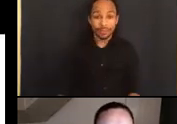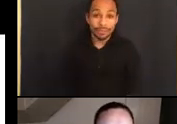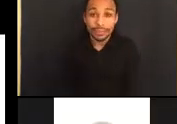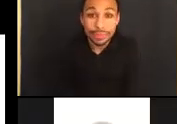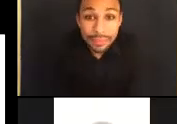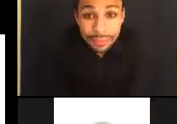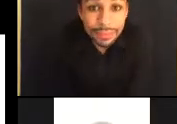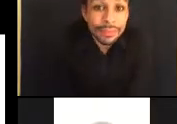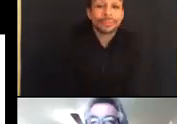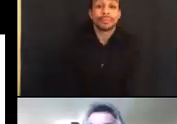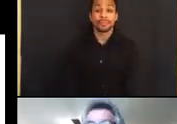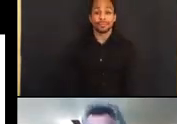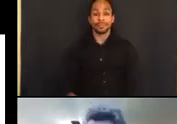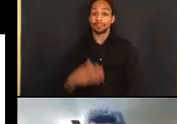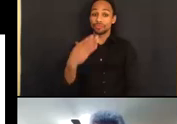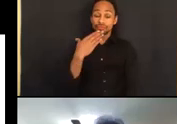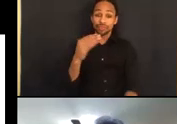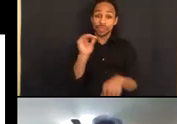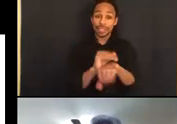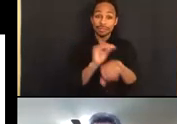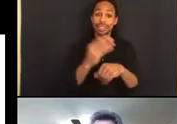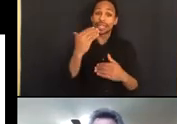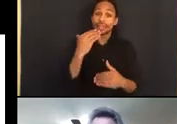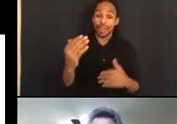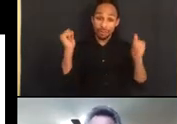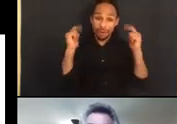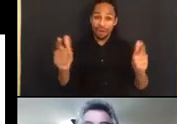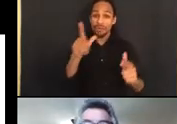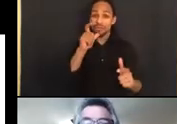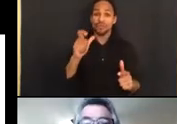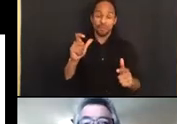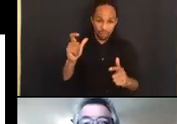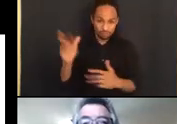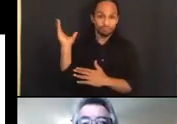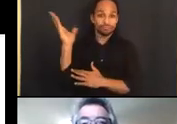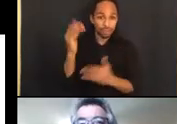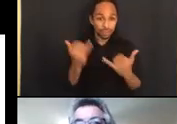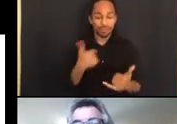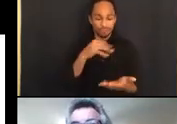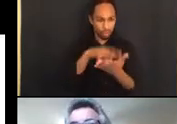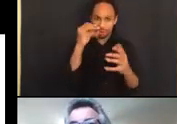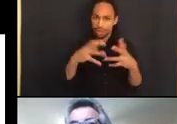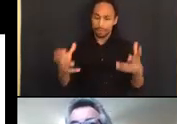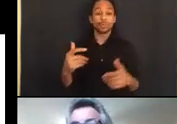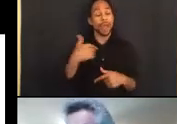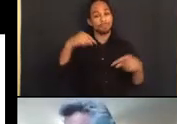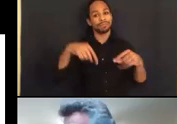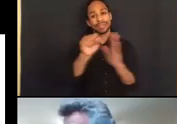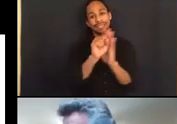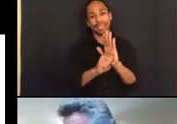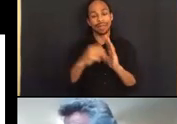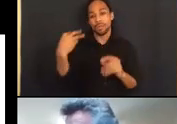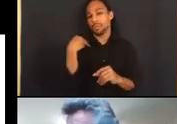Good evening. Thank you to all the folks that presented so far. I've learned a lot. I'm in the state of Washington, about 4